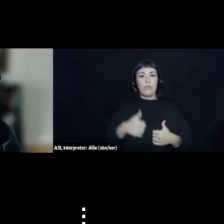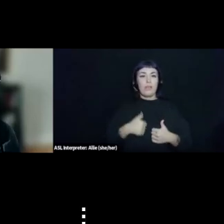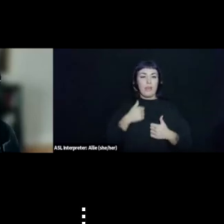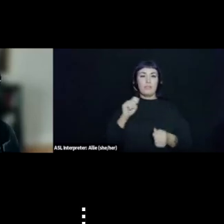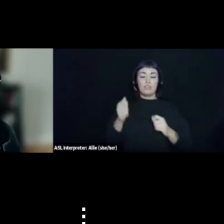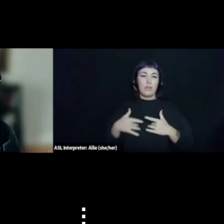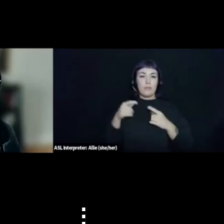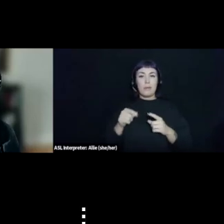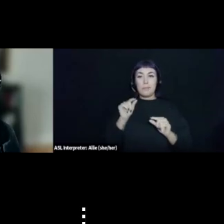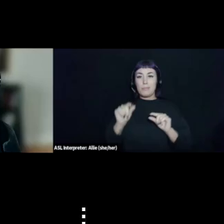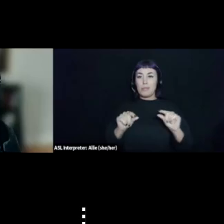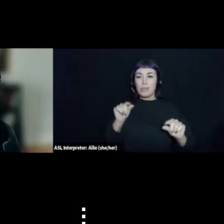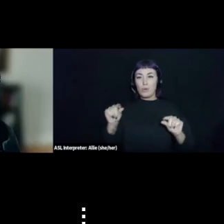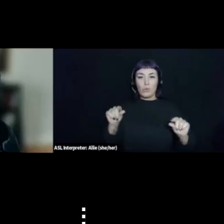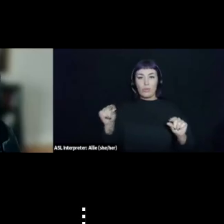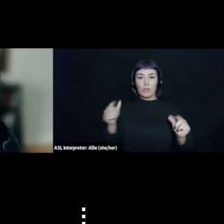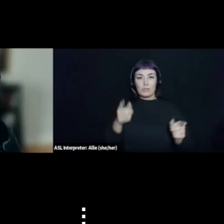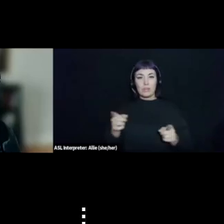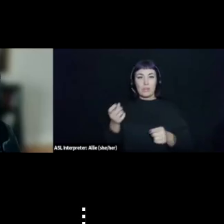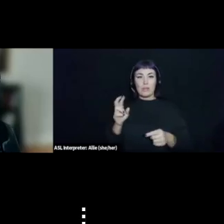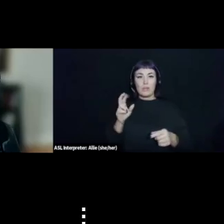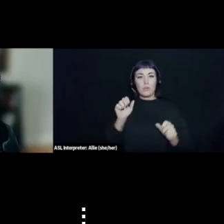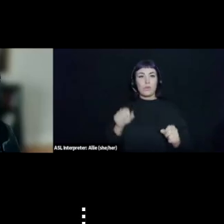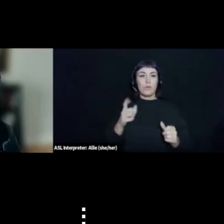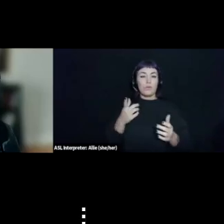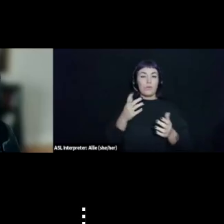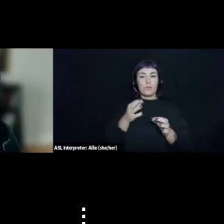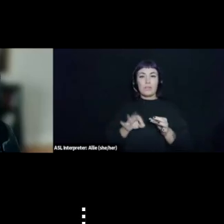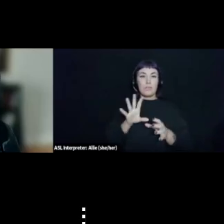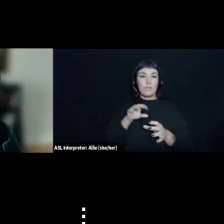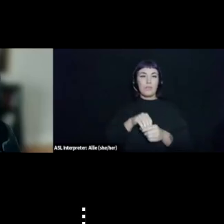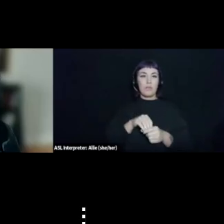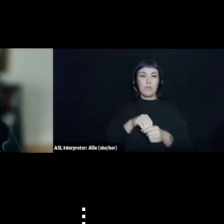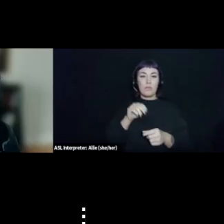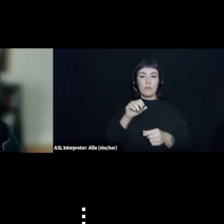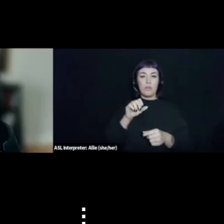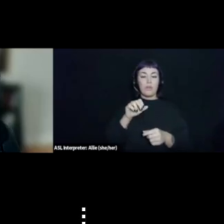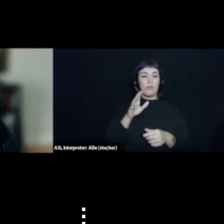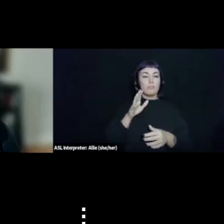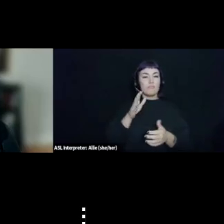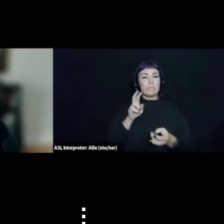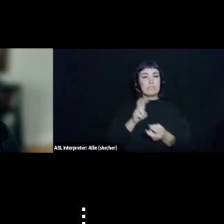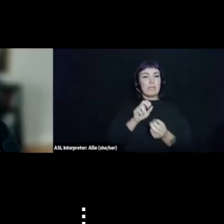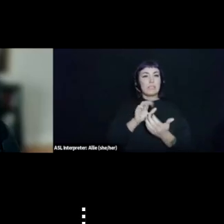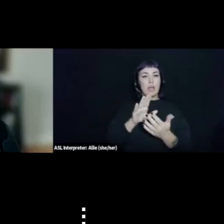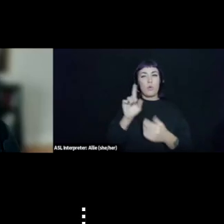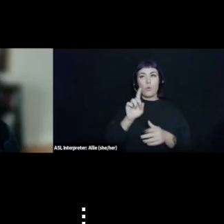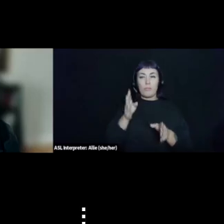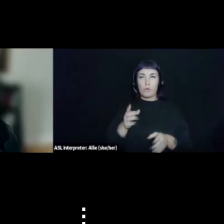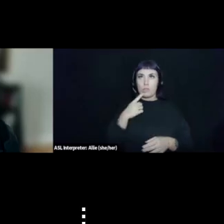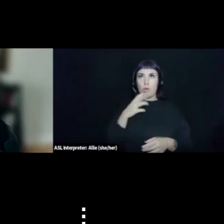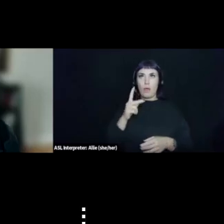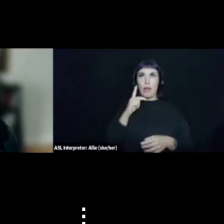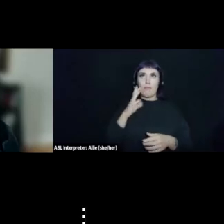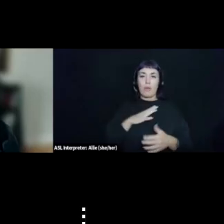a lot of tiny little bite-sized things, or it can simply involve a sexual encounter where a person said, okay, I'm okay with